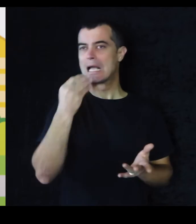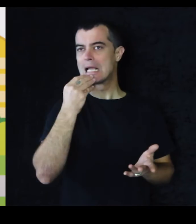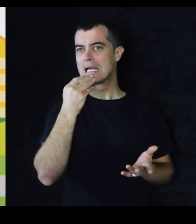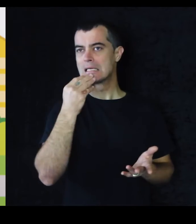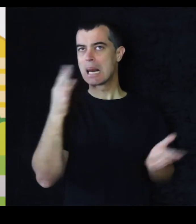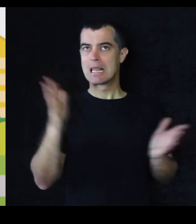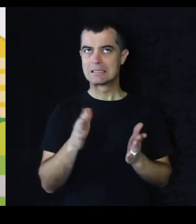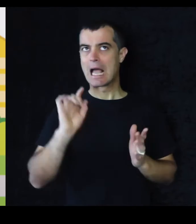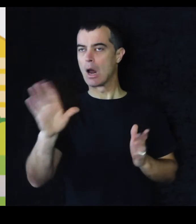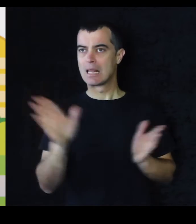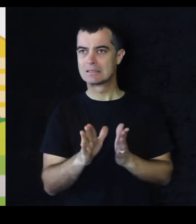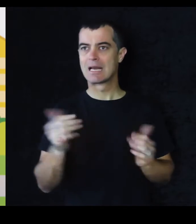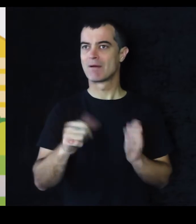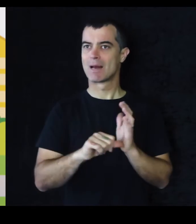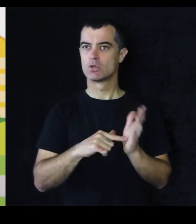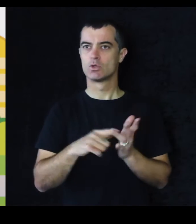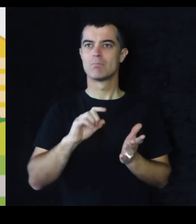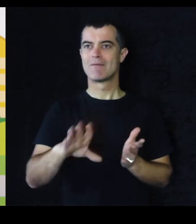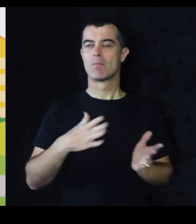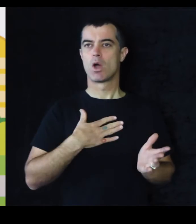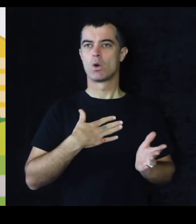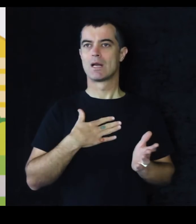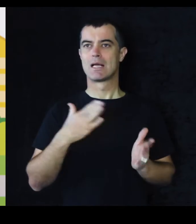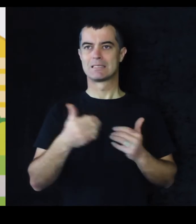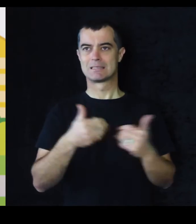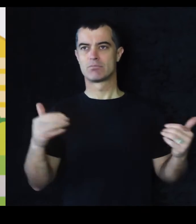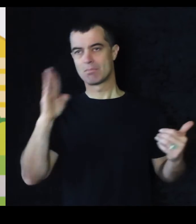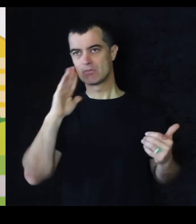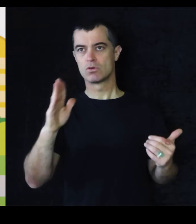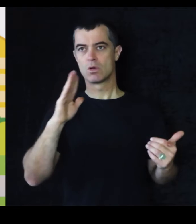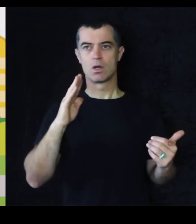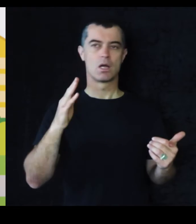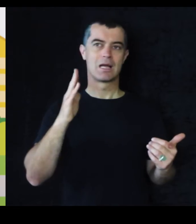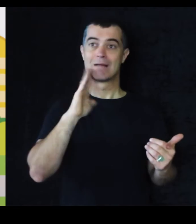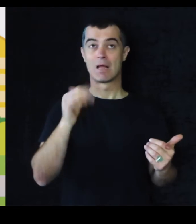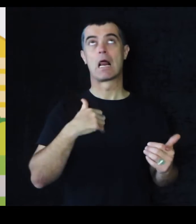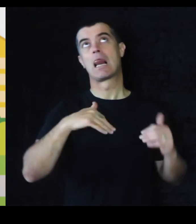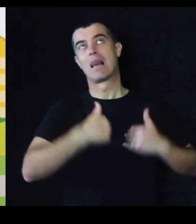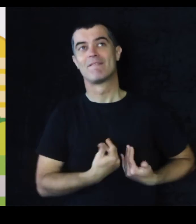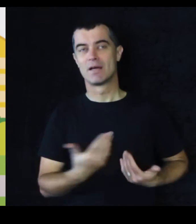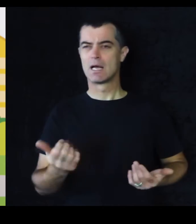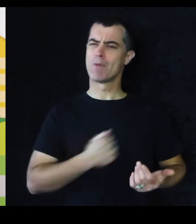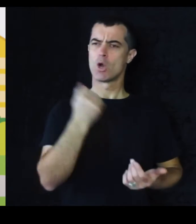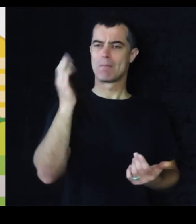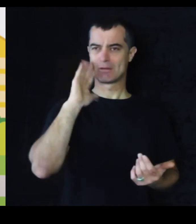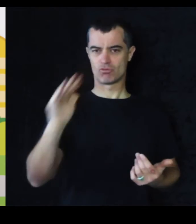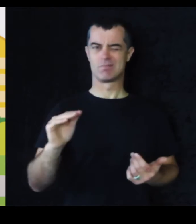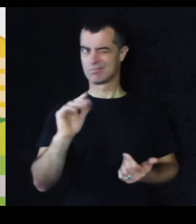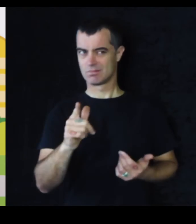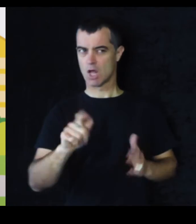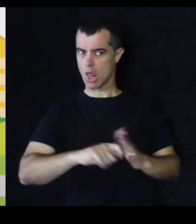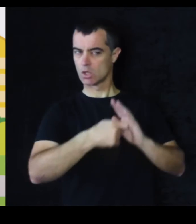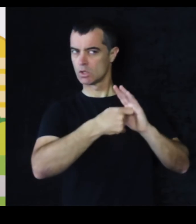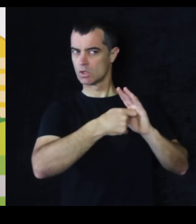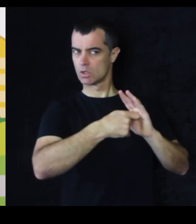less and go out less, have enough money to pay for my own separate bedroom, even when I've been madly in love. So that's really important. My own bedroom, locky